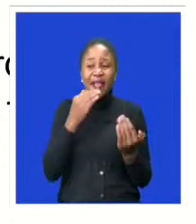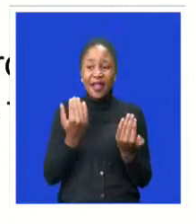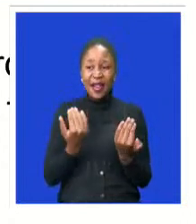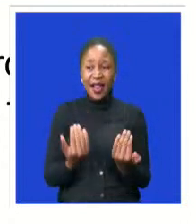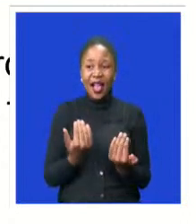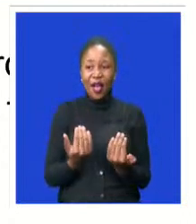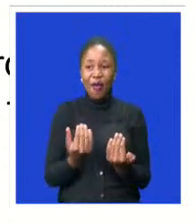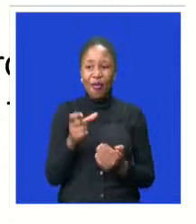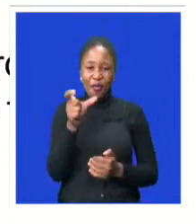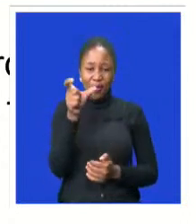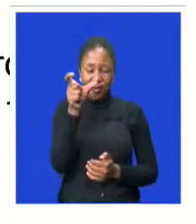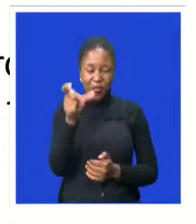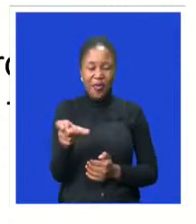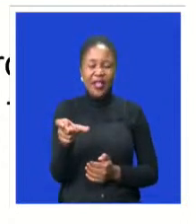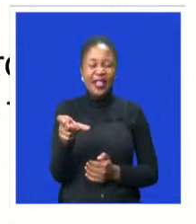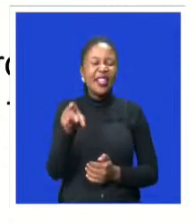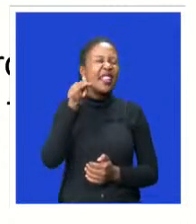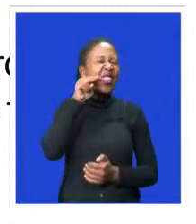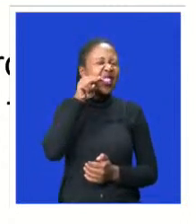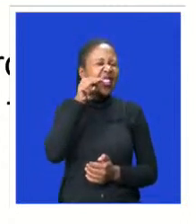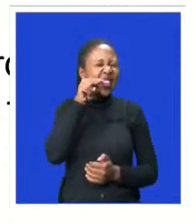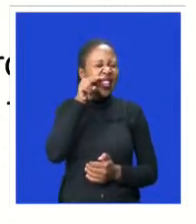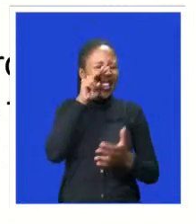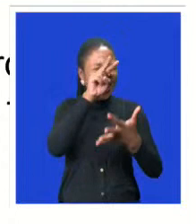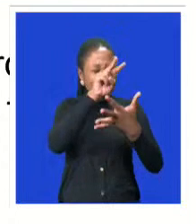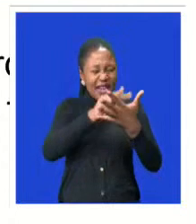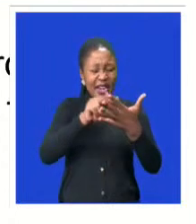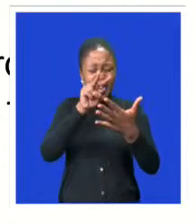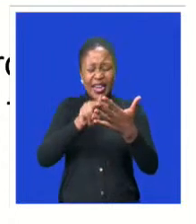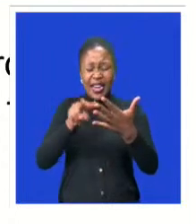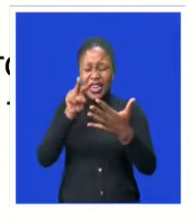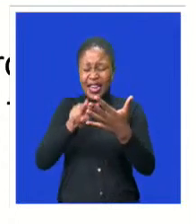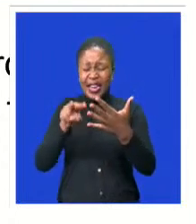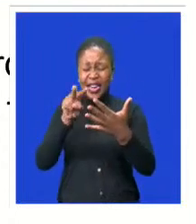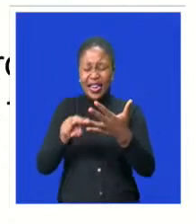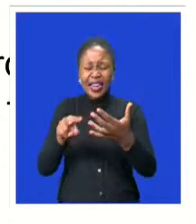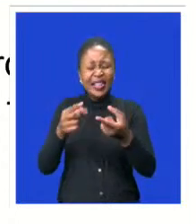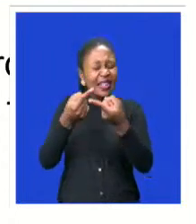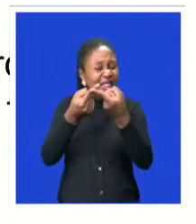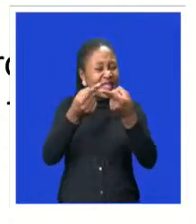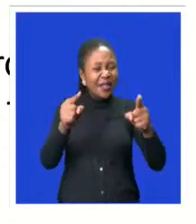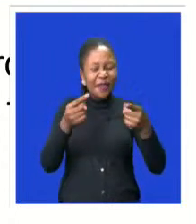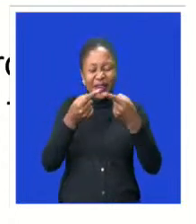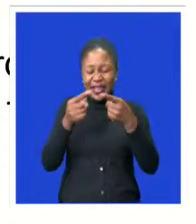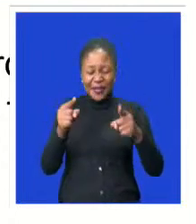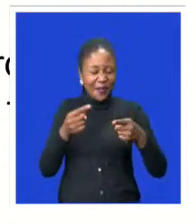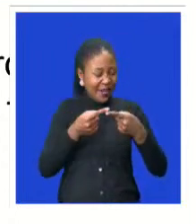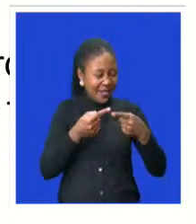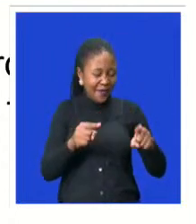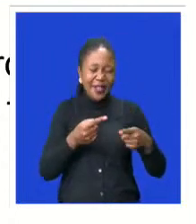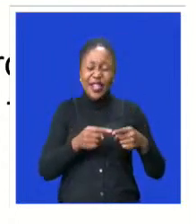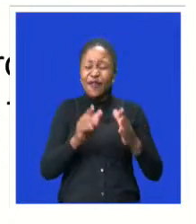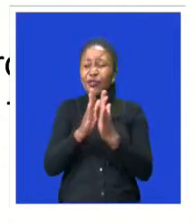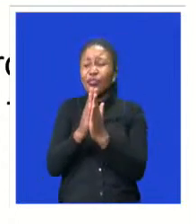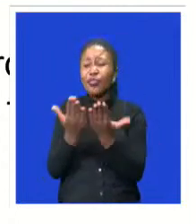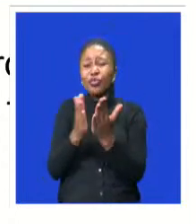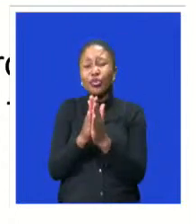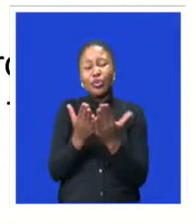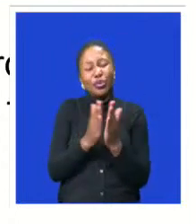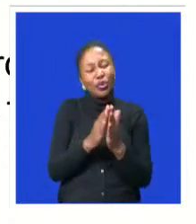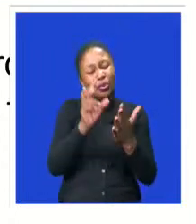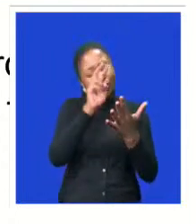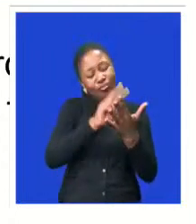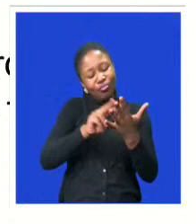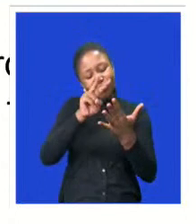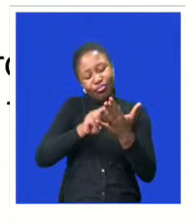a person, you need to read widely the different pieces that I have offered you, so that that